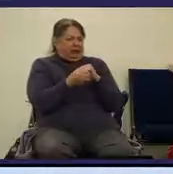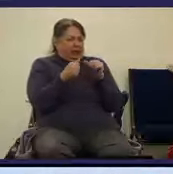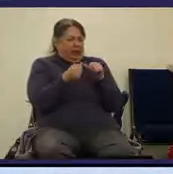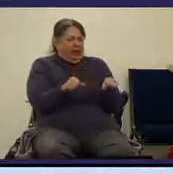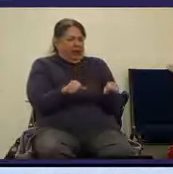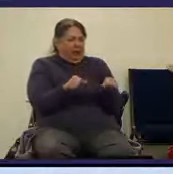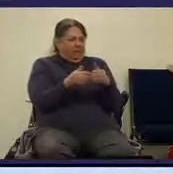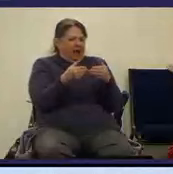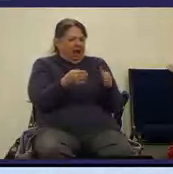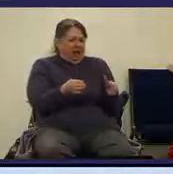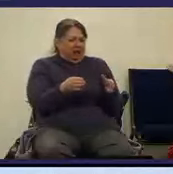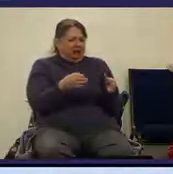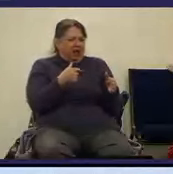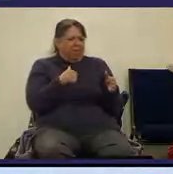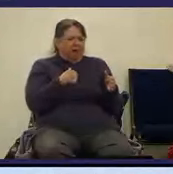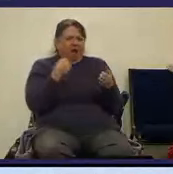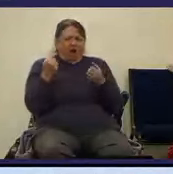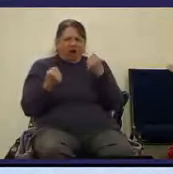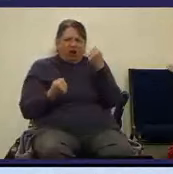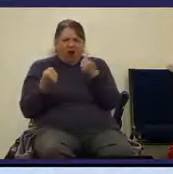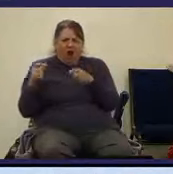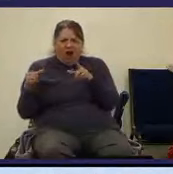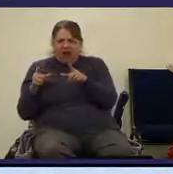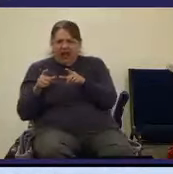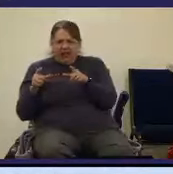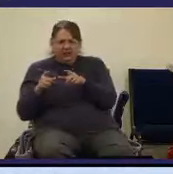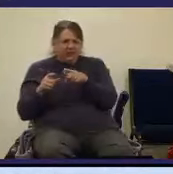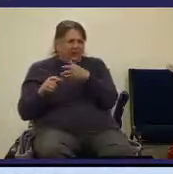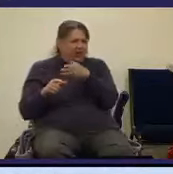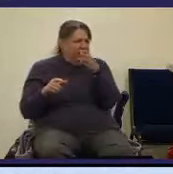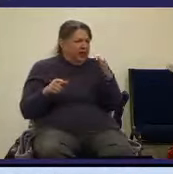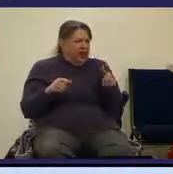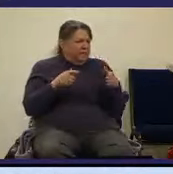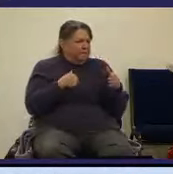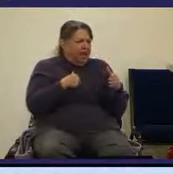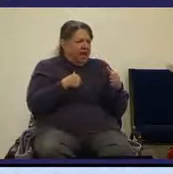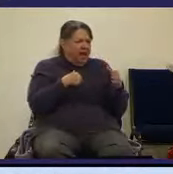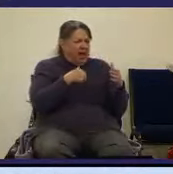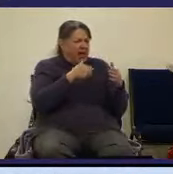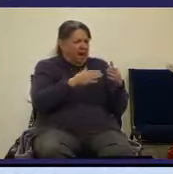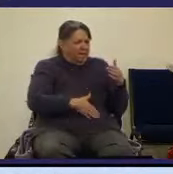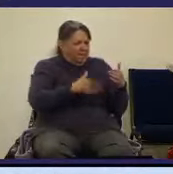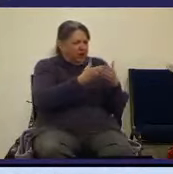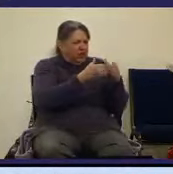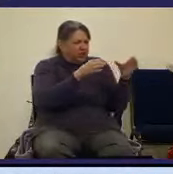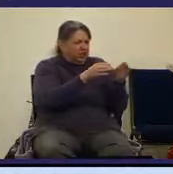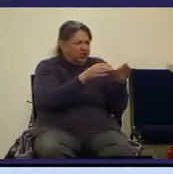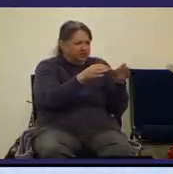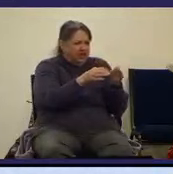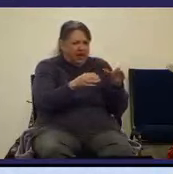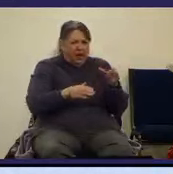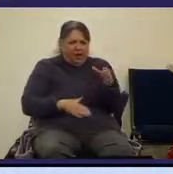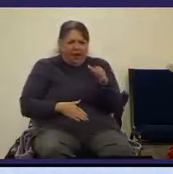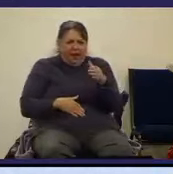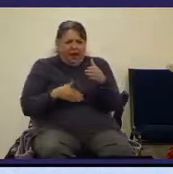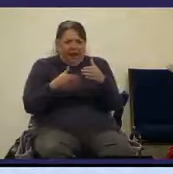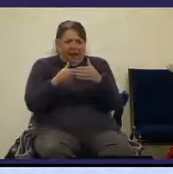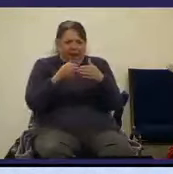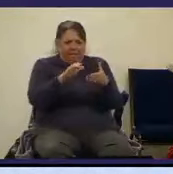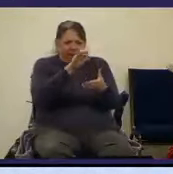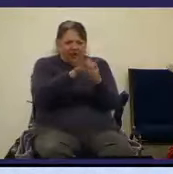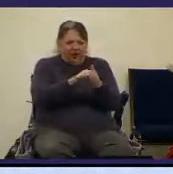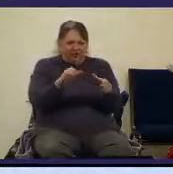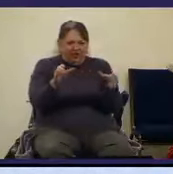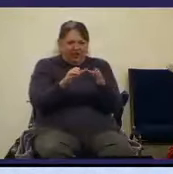registrations, my will, the living will, the birth certificate, the marriage certificate, the funeral home to be contacted, all